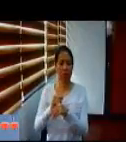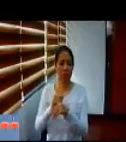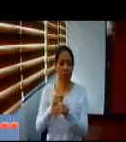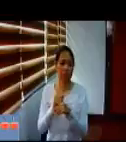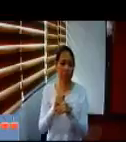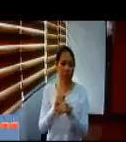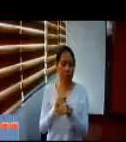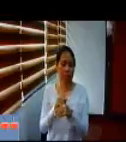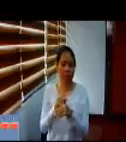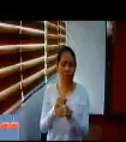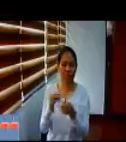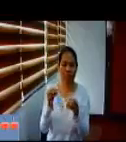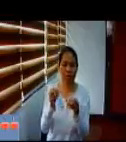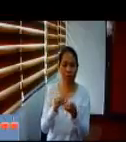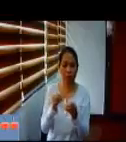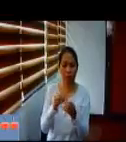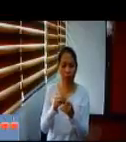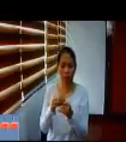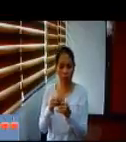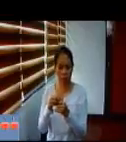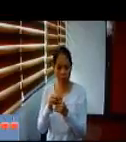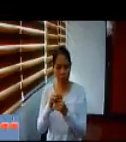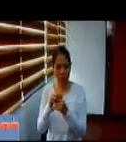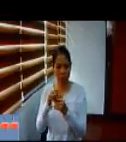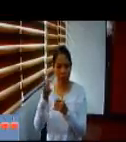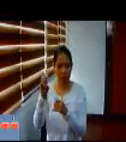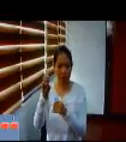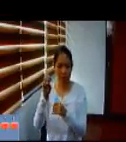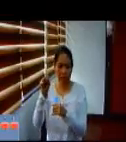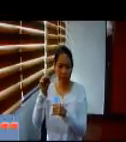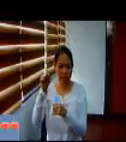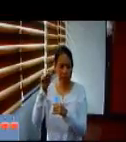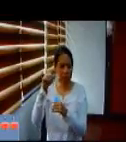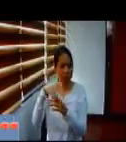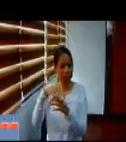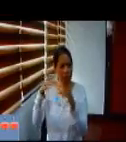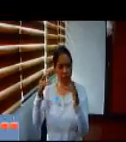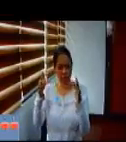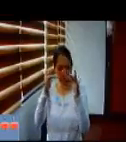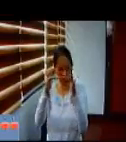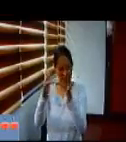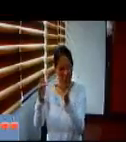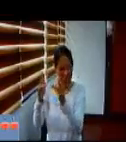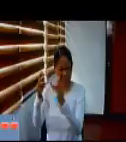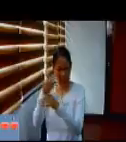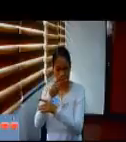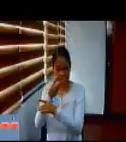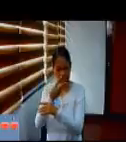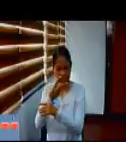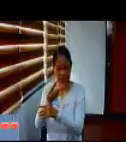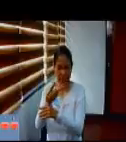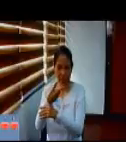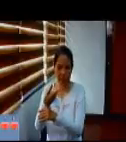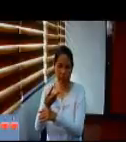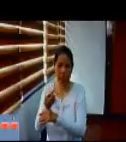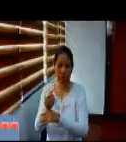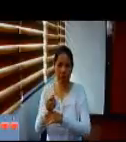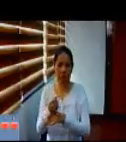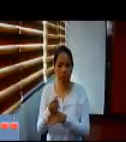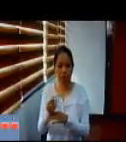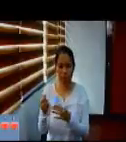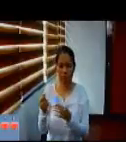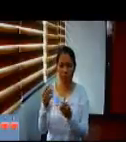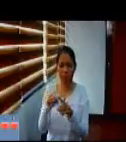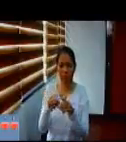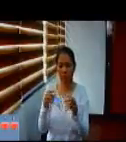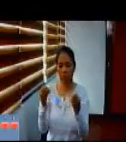imaging and satellite imagery would say that even the number of islands, sabi nila, 8,000 na daw. Kasi daw, lumubog na yung iba, naging dalawa